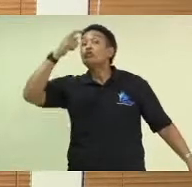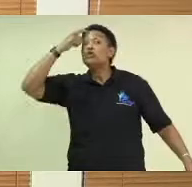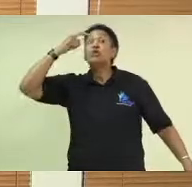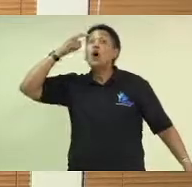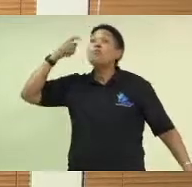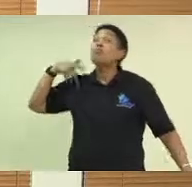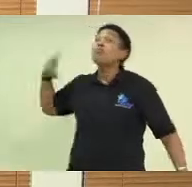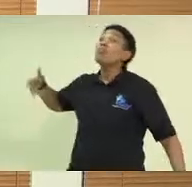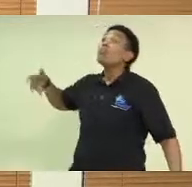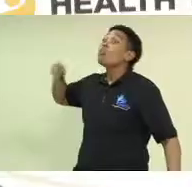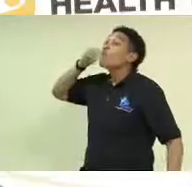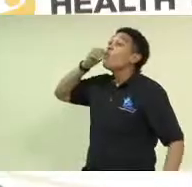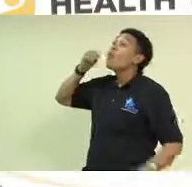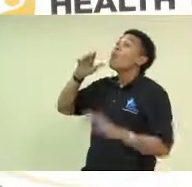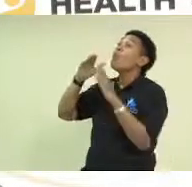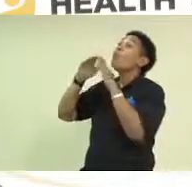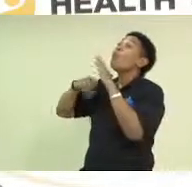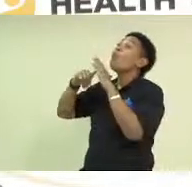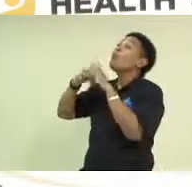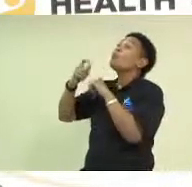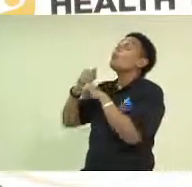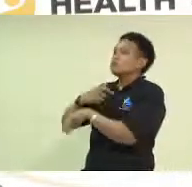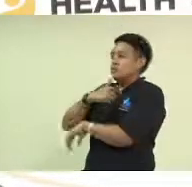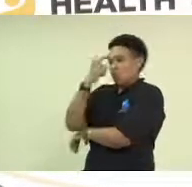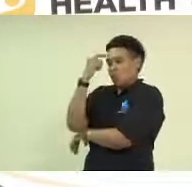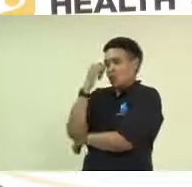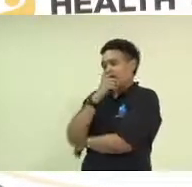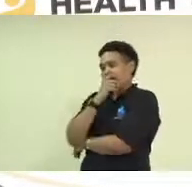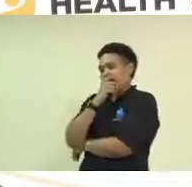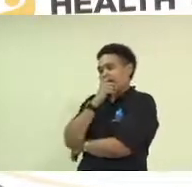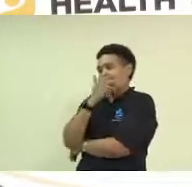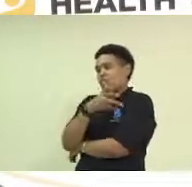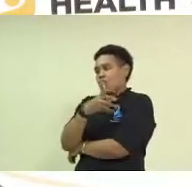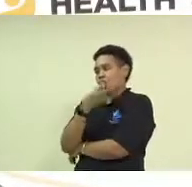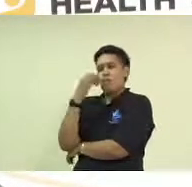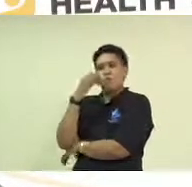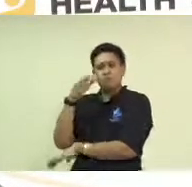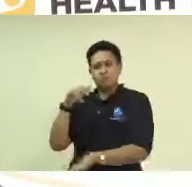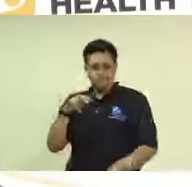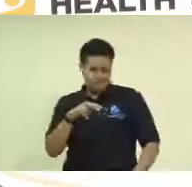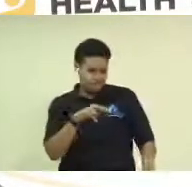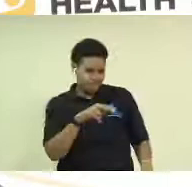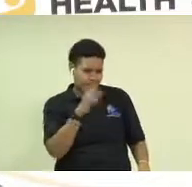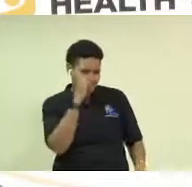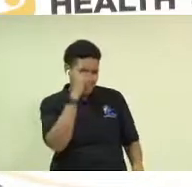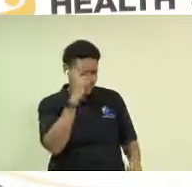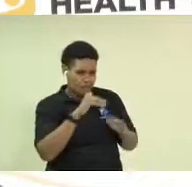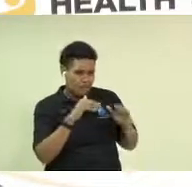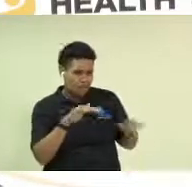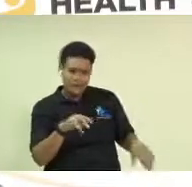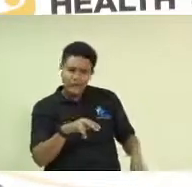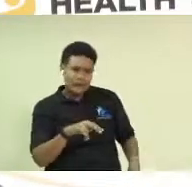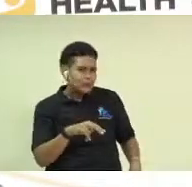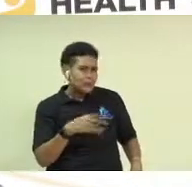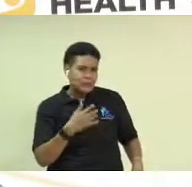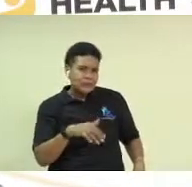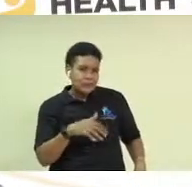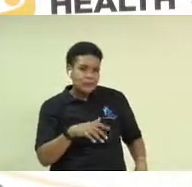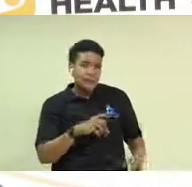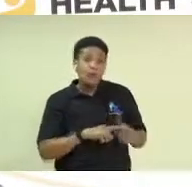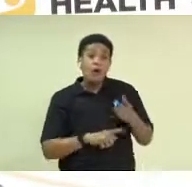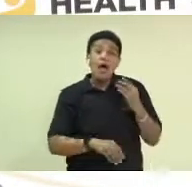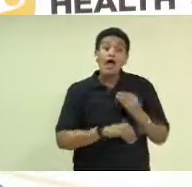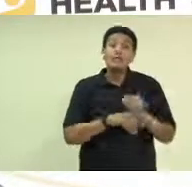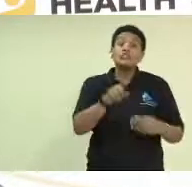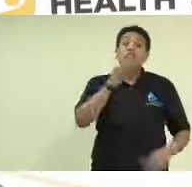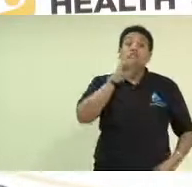over a year. And we're seeing manifestations of that in terms of their mental state. And